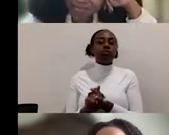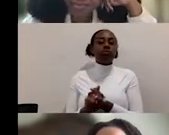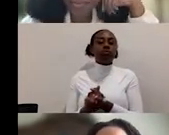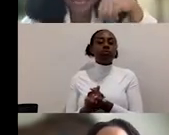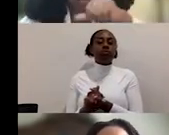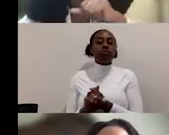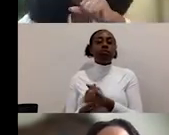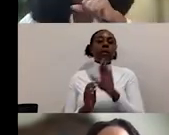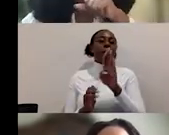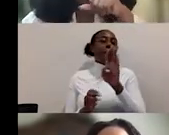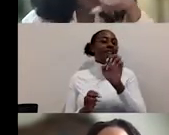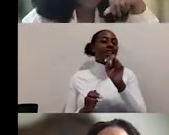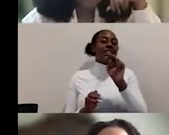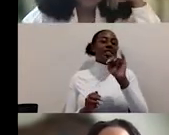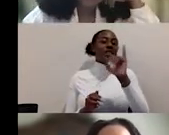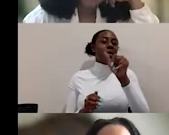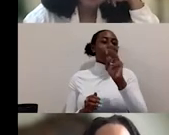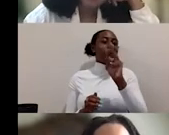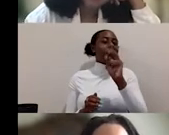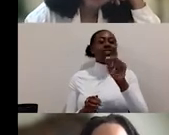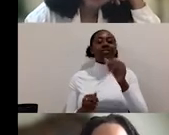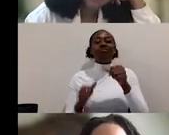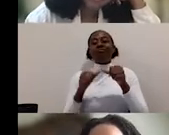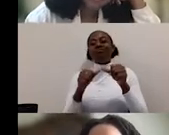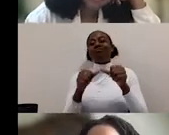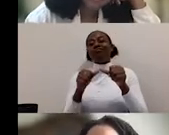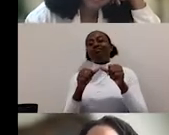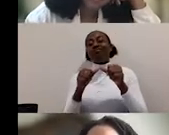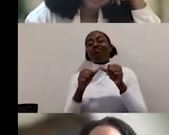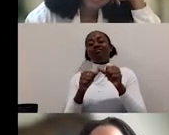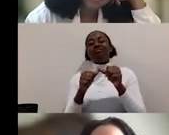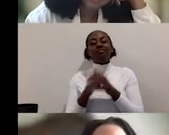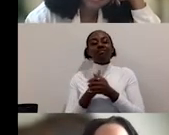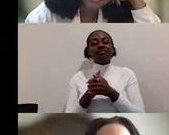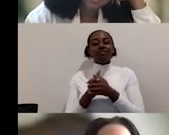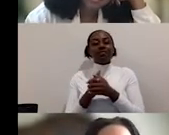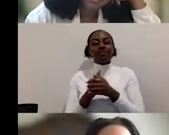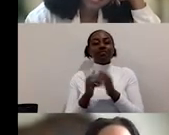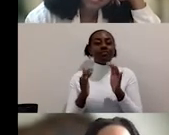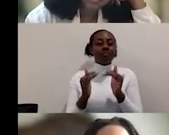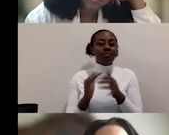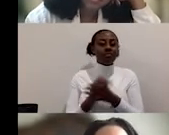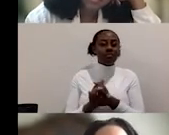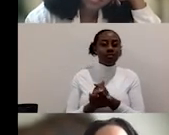Benjamin still holding strong to that first place. Next slide, please.